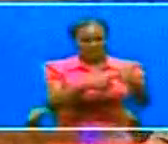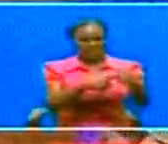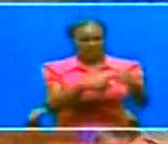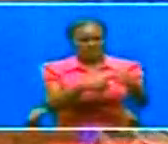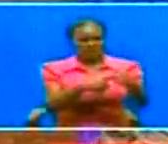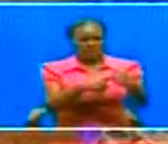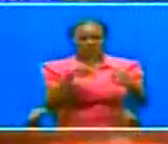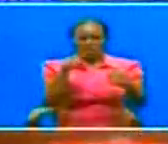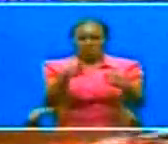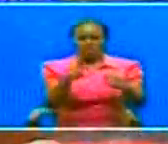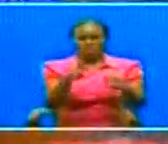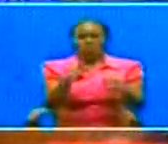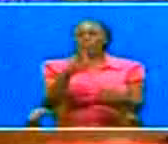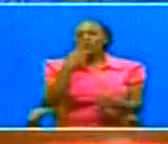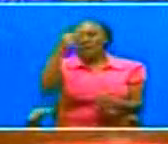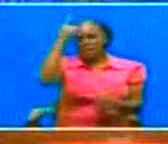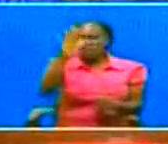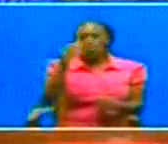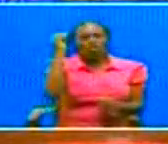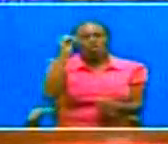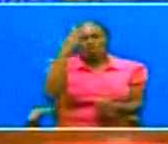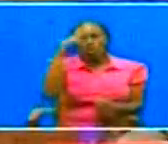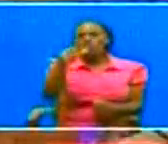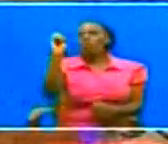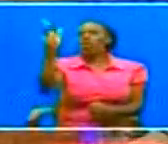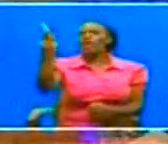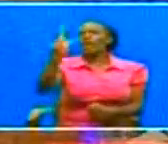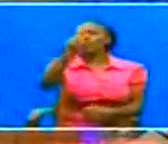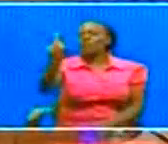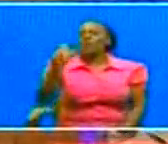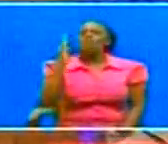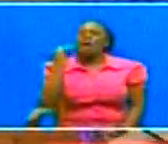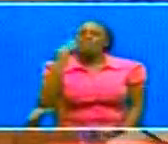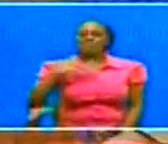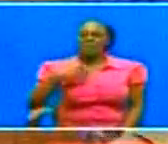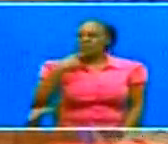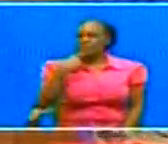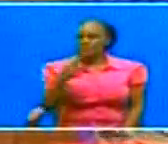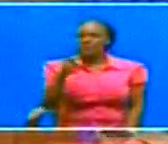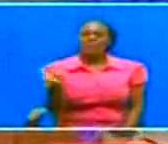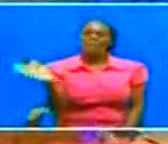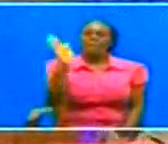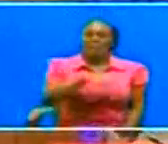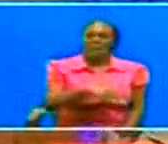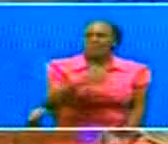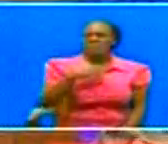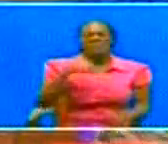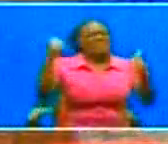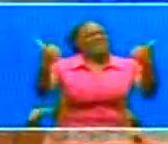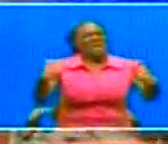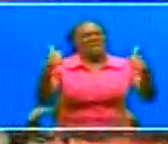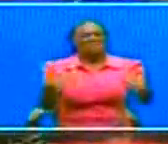know. And your folks at this time know you're okay? Well, my mom said, I know she'll be back, so I knew I was never